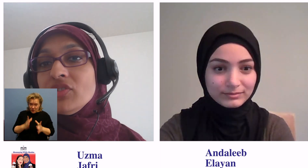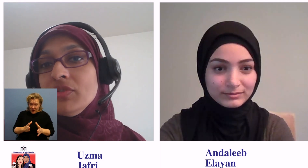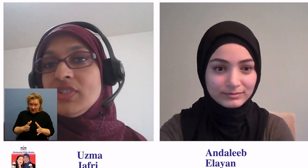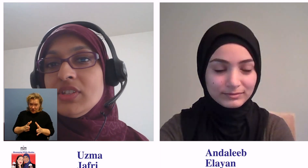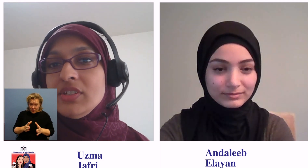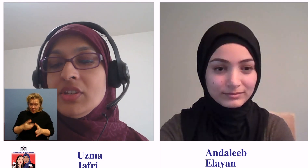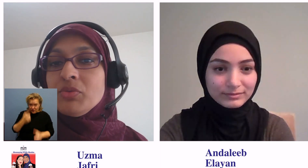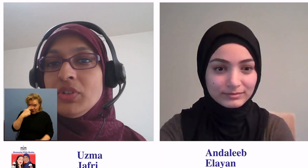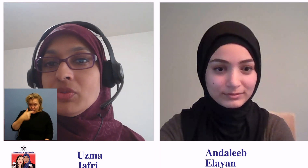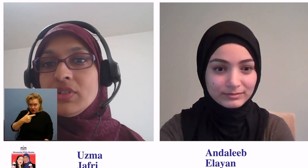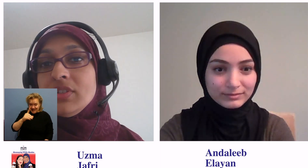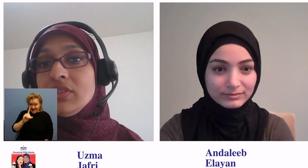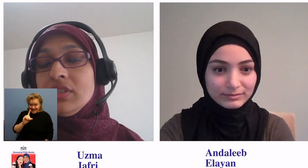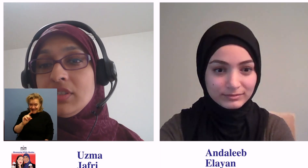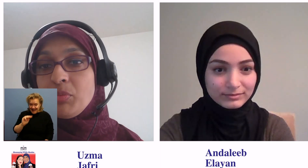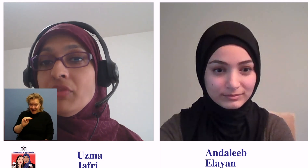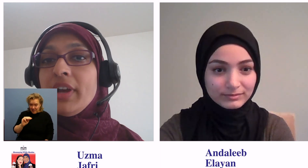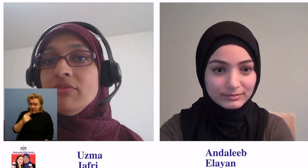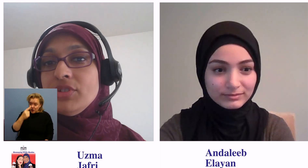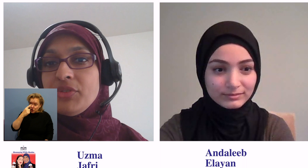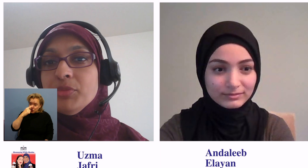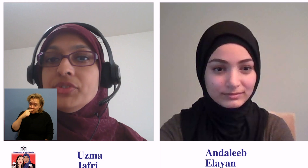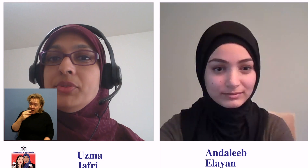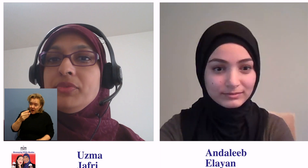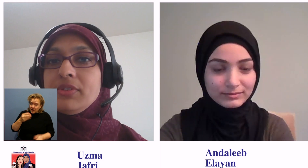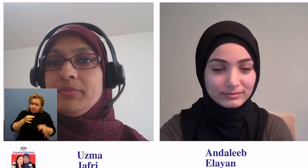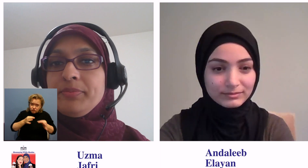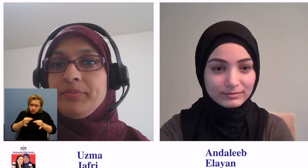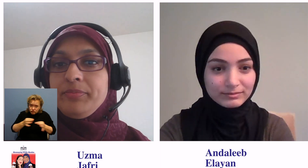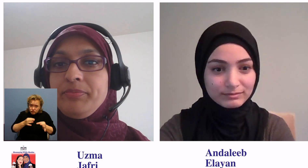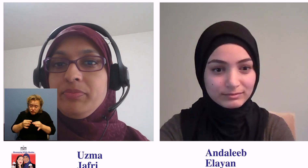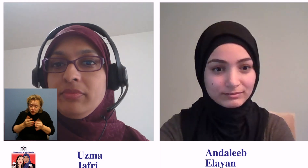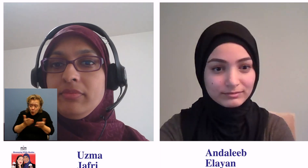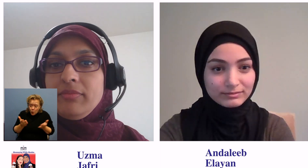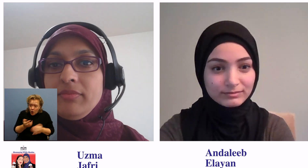and what services and resources does it provide for deaf Muslims?